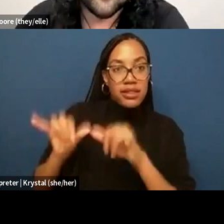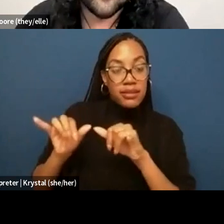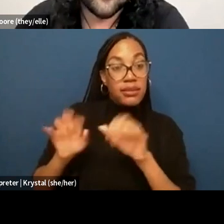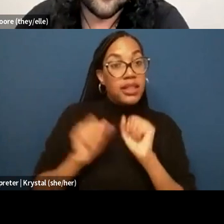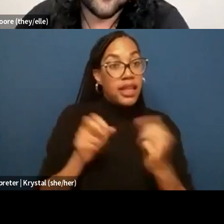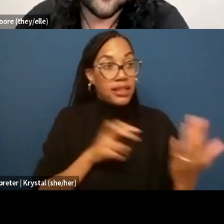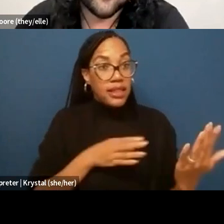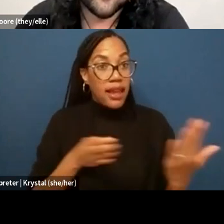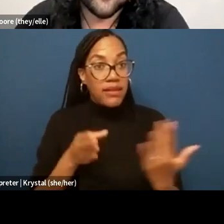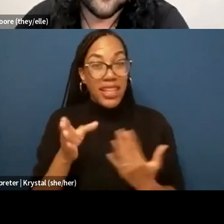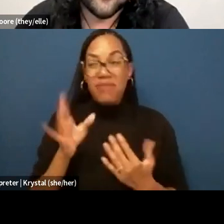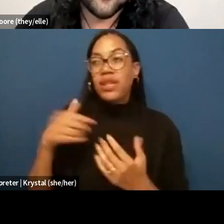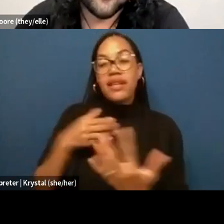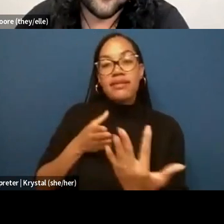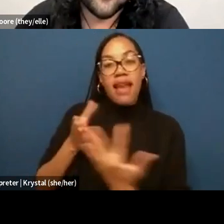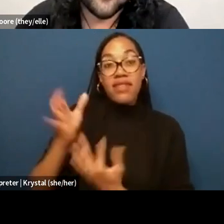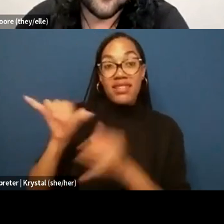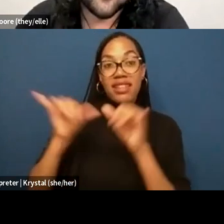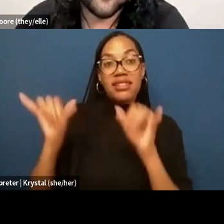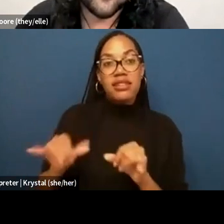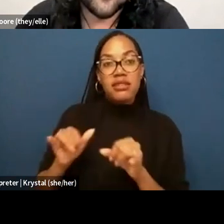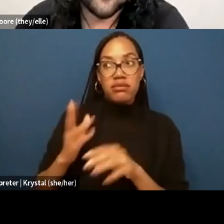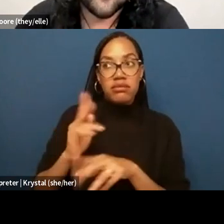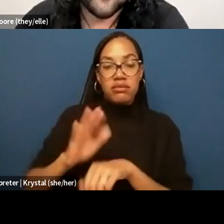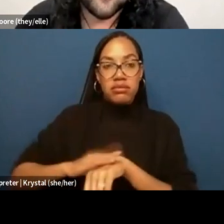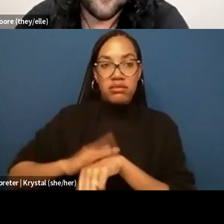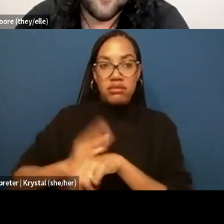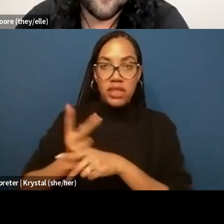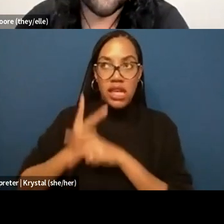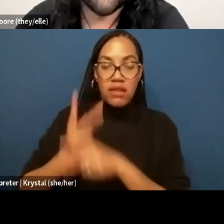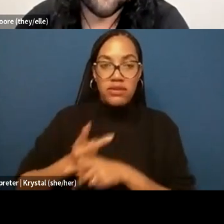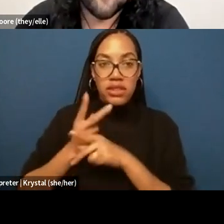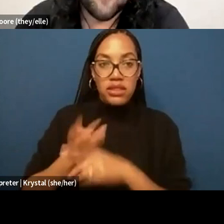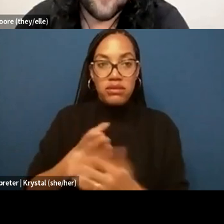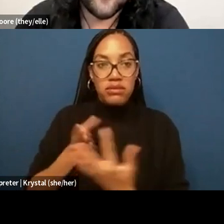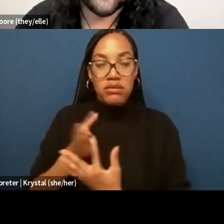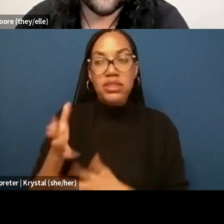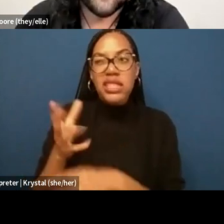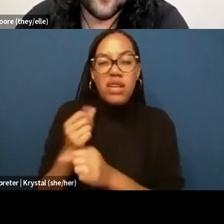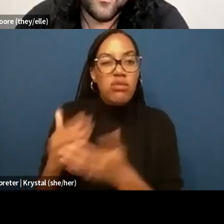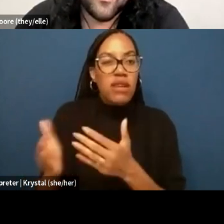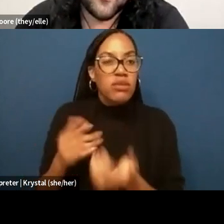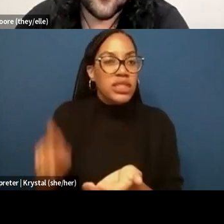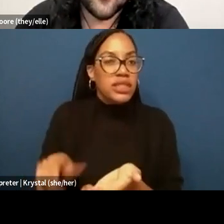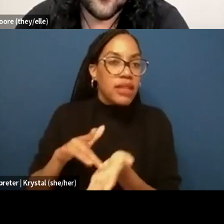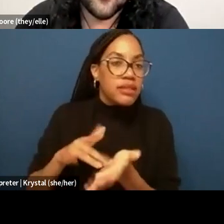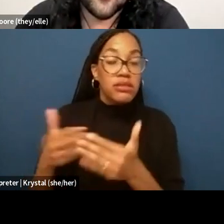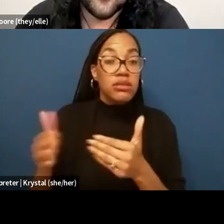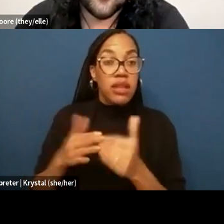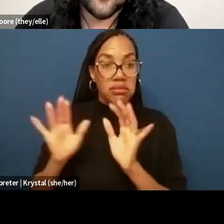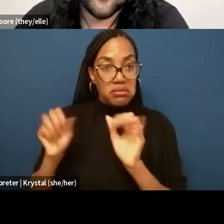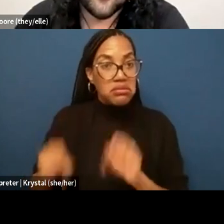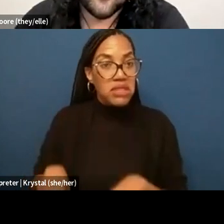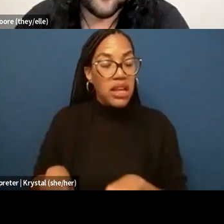can advocate for each other and protect each other when we need to get certain things from that system, whether it's medicine or what those things are. But I'm really going in with that